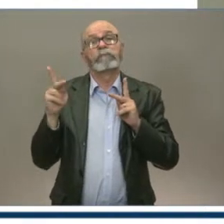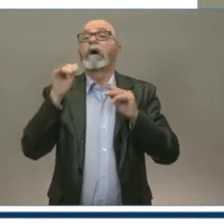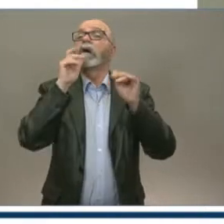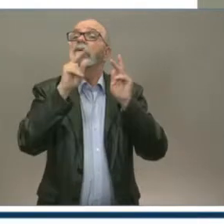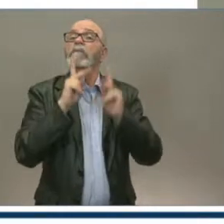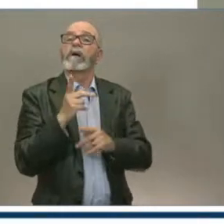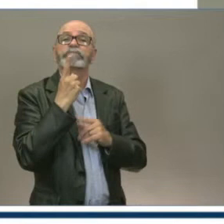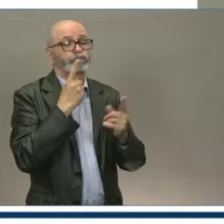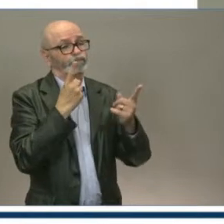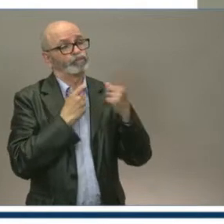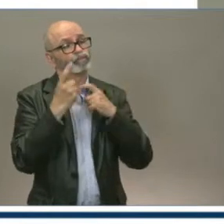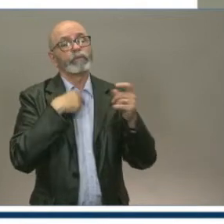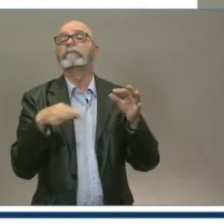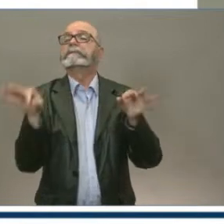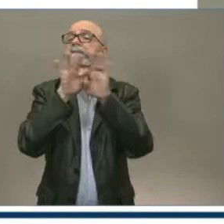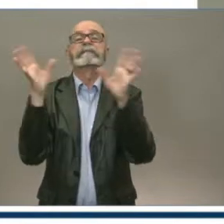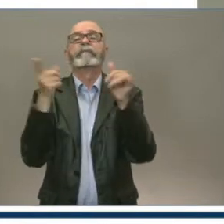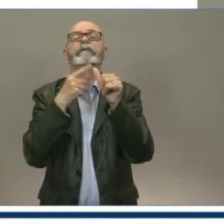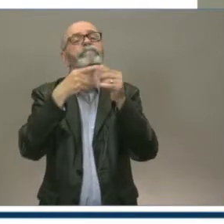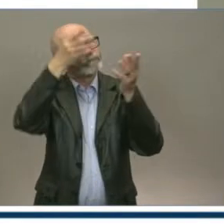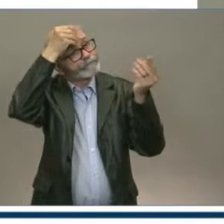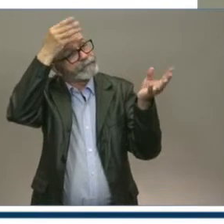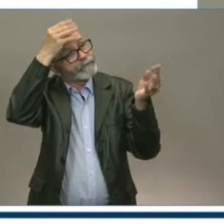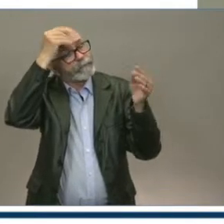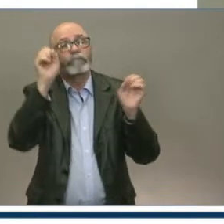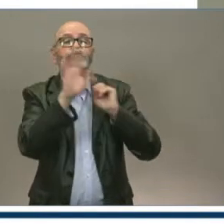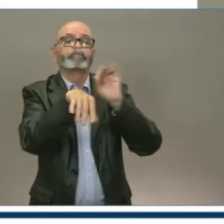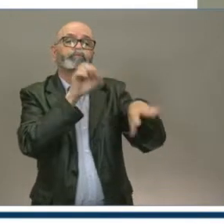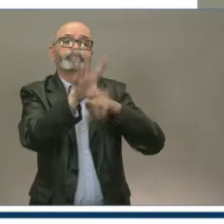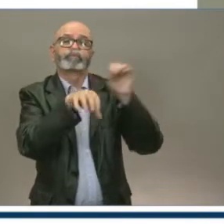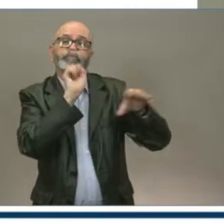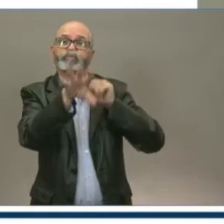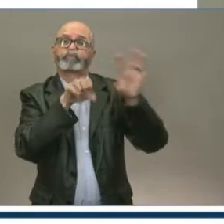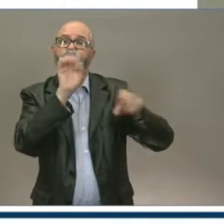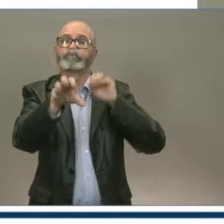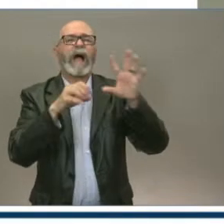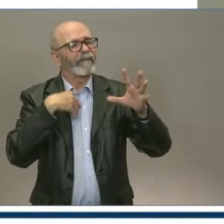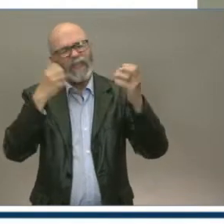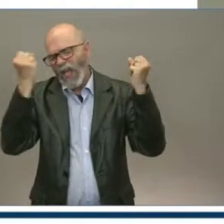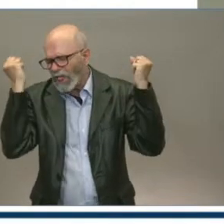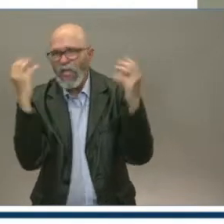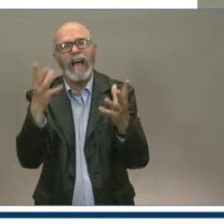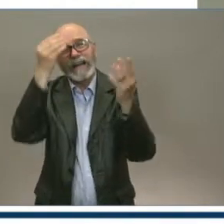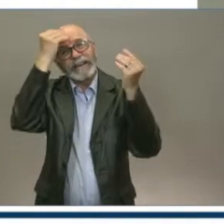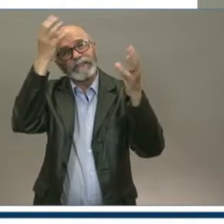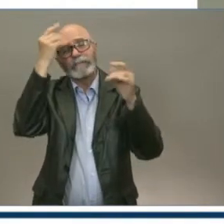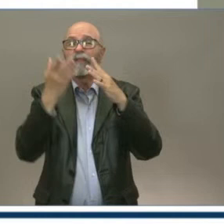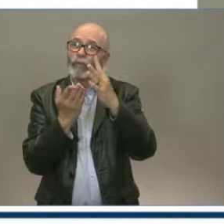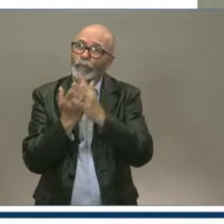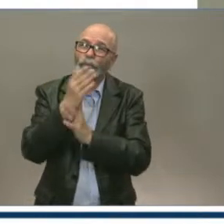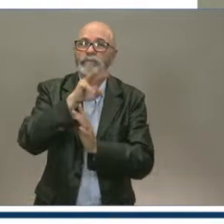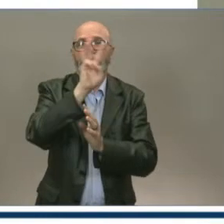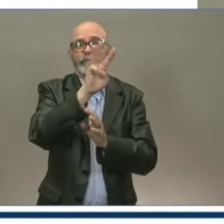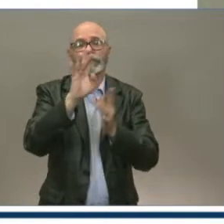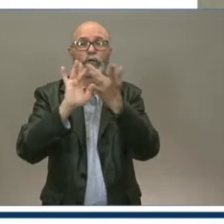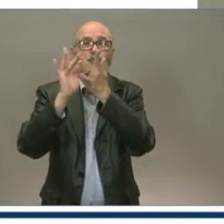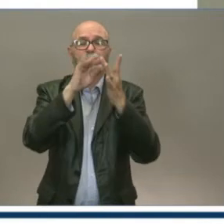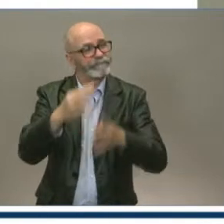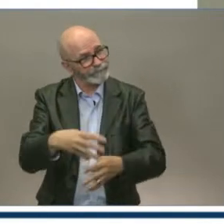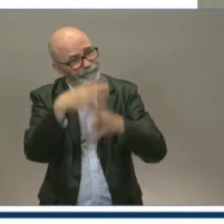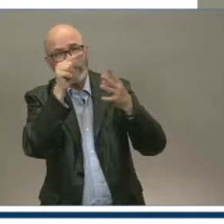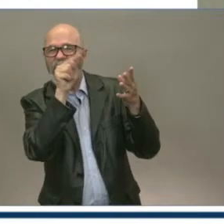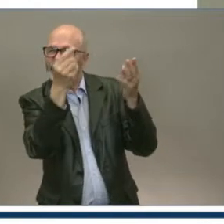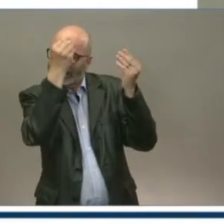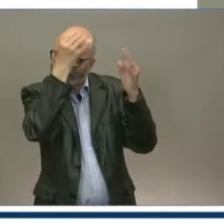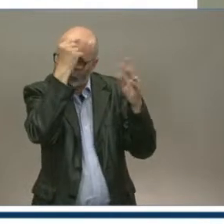good information. So we've already got a lot of information on our website and other places that, as I've talked about,